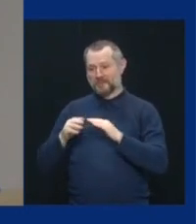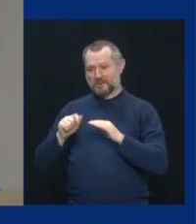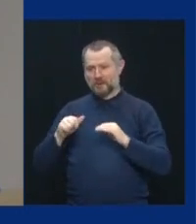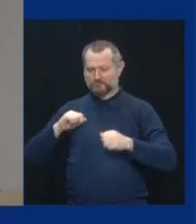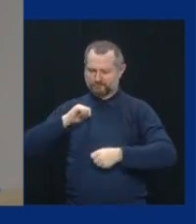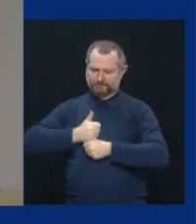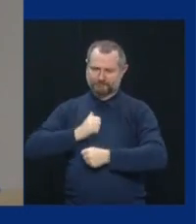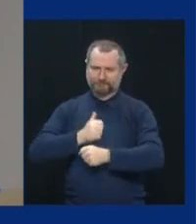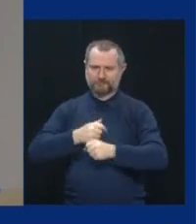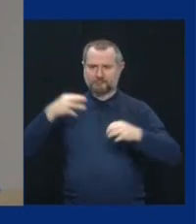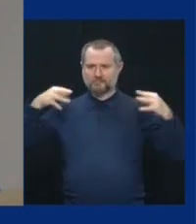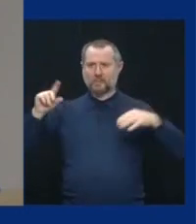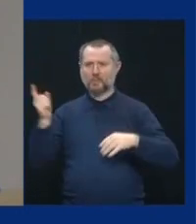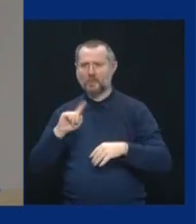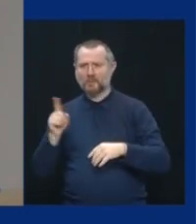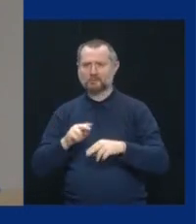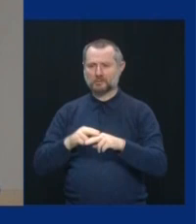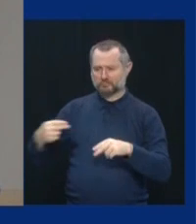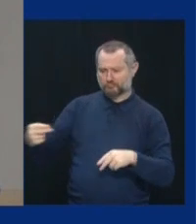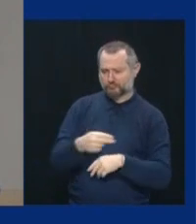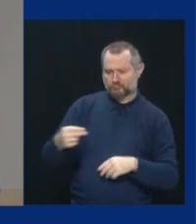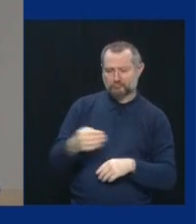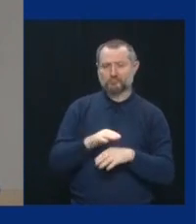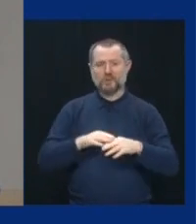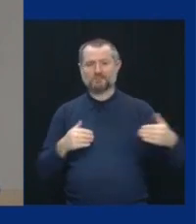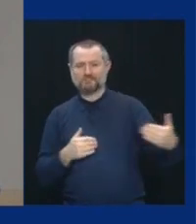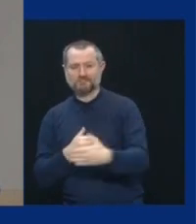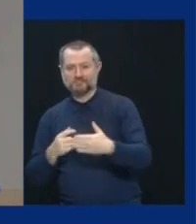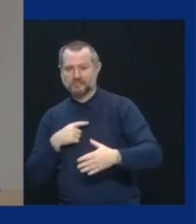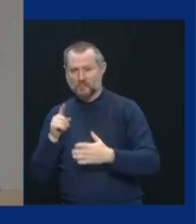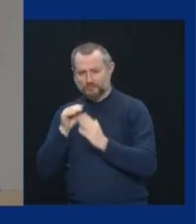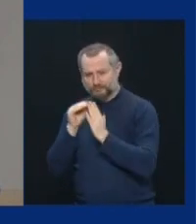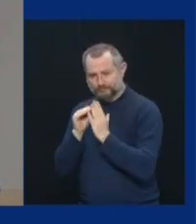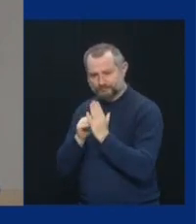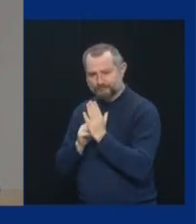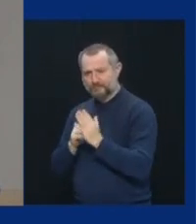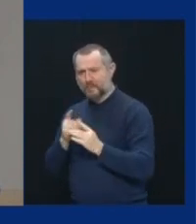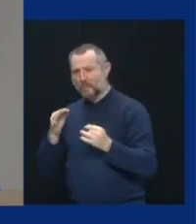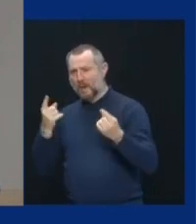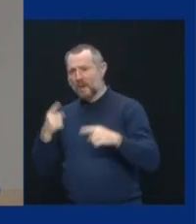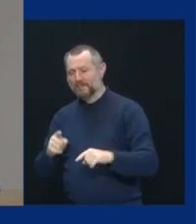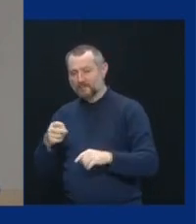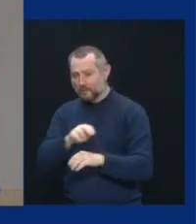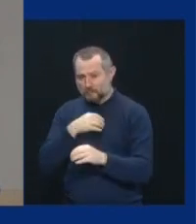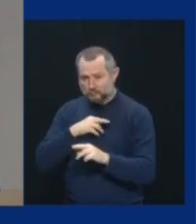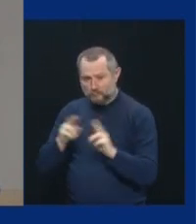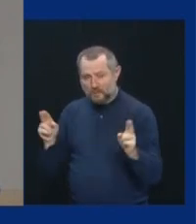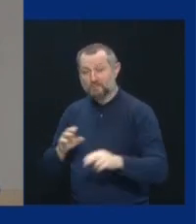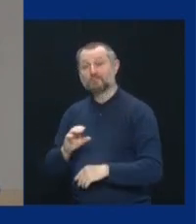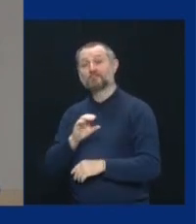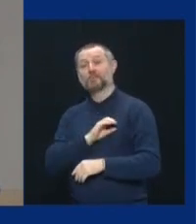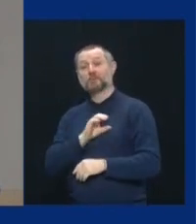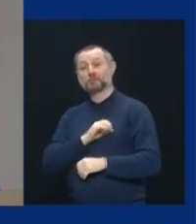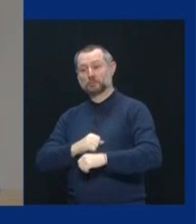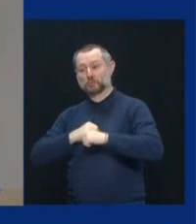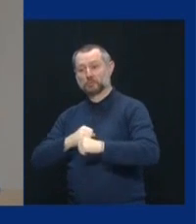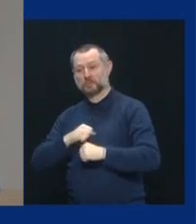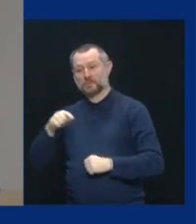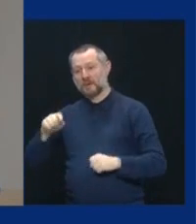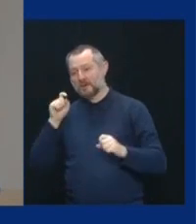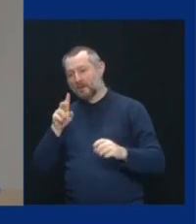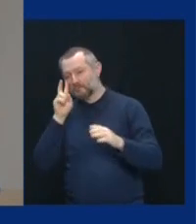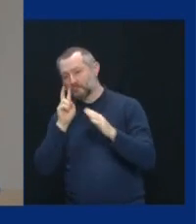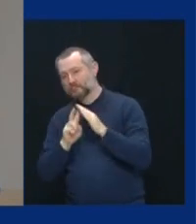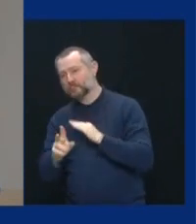and trains. We started tracking incidents in the system in real time so that our officers and security forces could better predict and